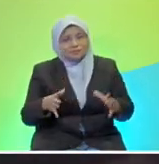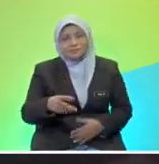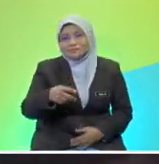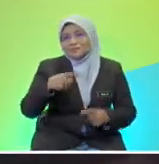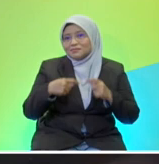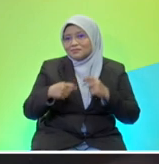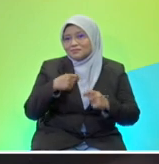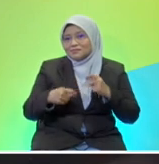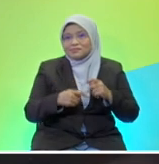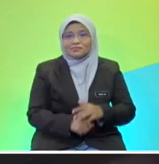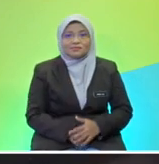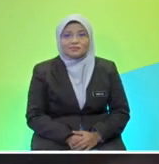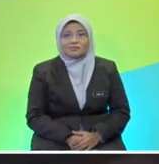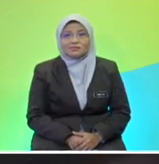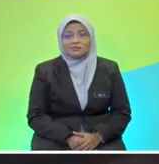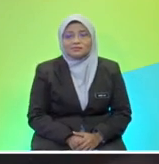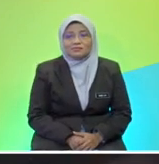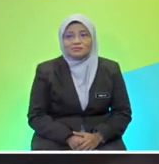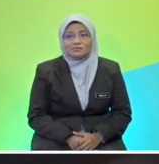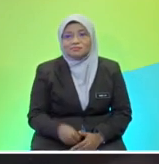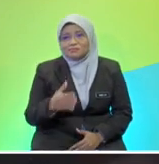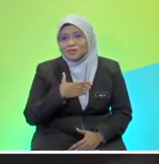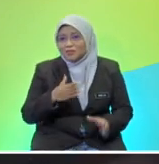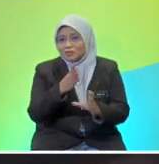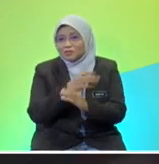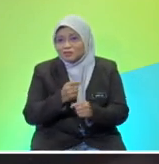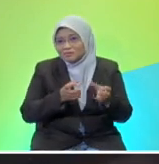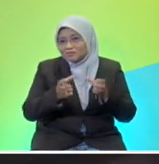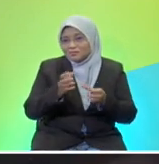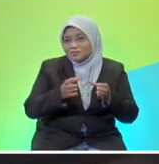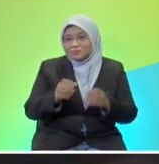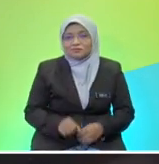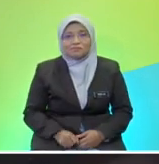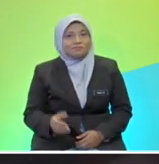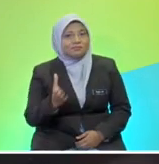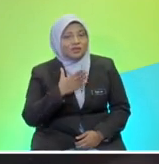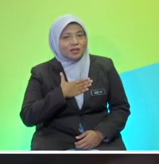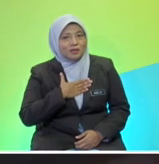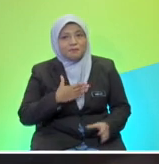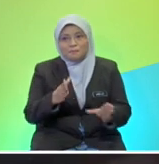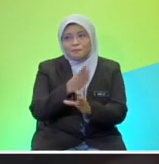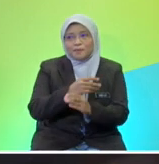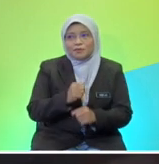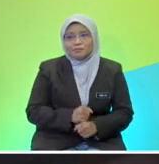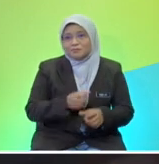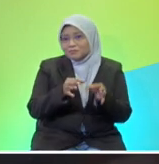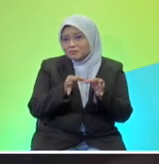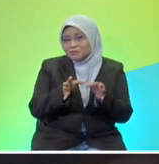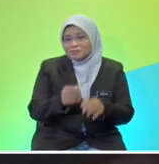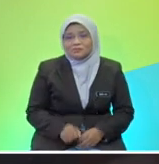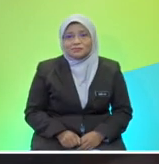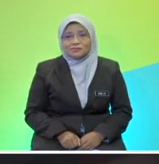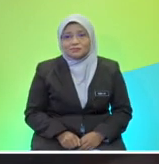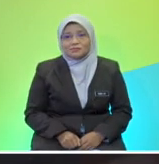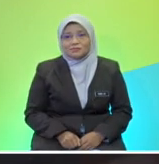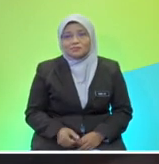I've got a car, I've got marbles, I've got blocks, I've got yo-yo.